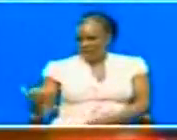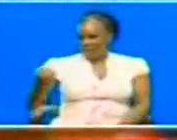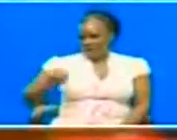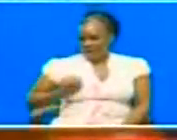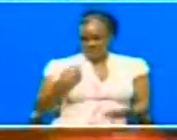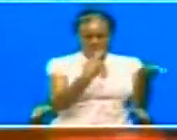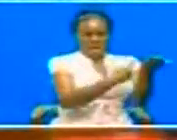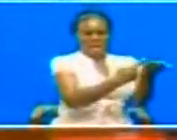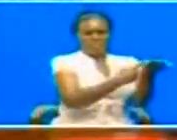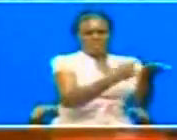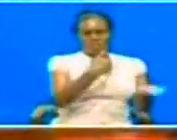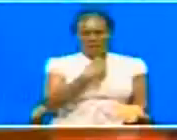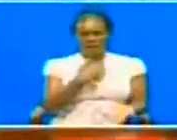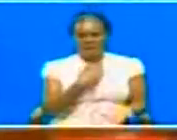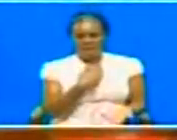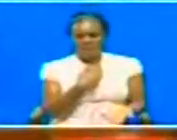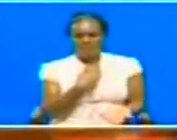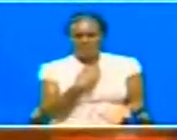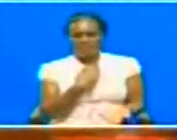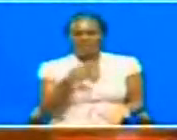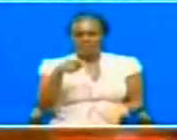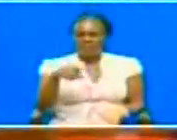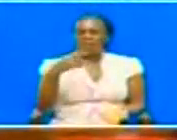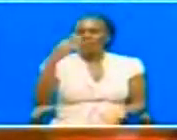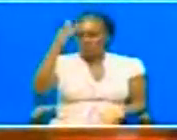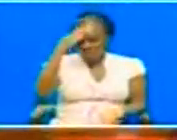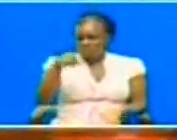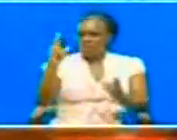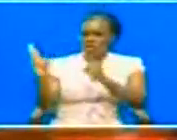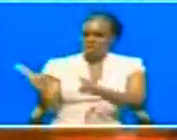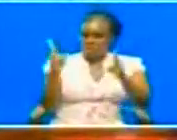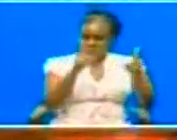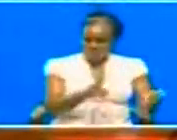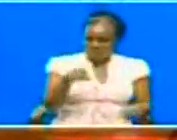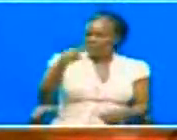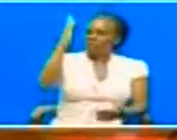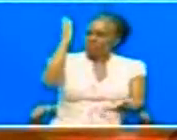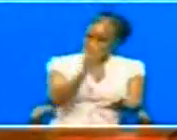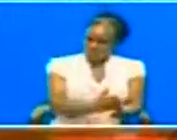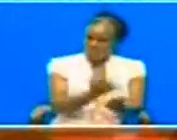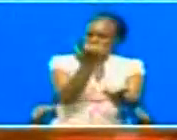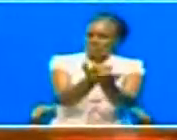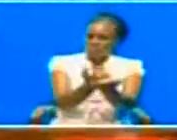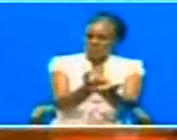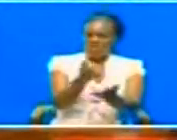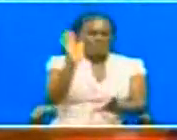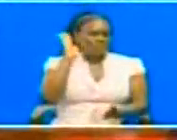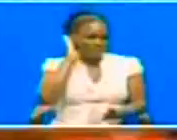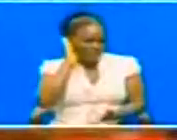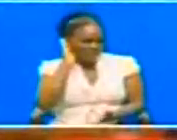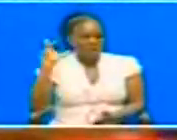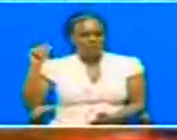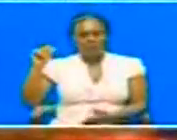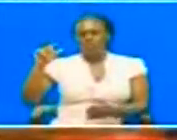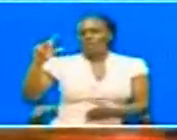with albinism. They're just normal people, she says. And she is, and she's proving it. Listen up. Her Twitter handle